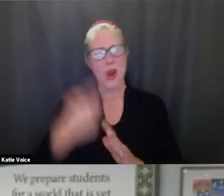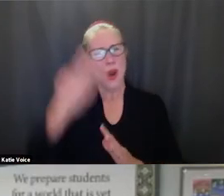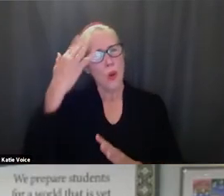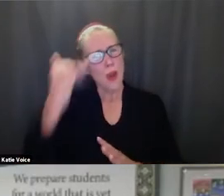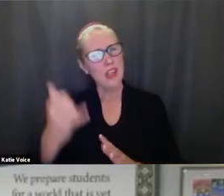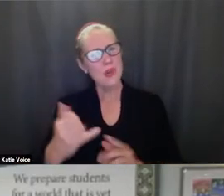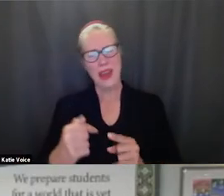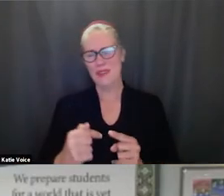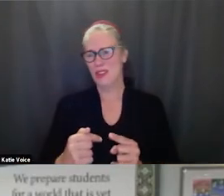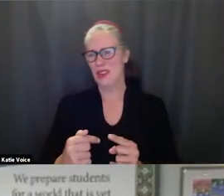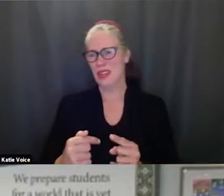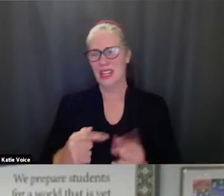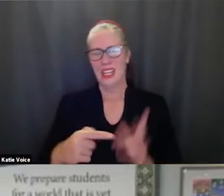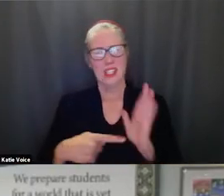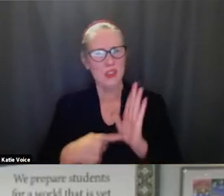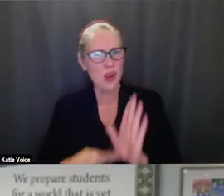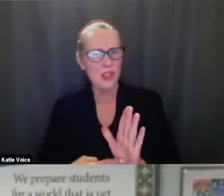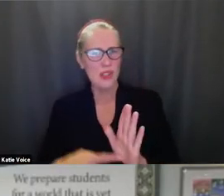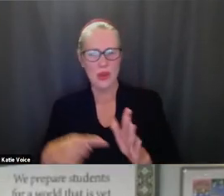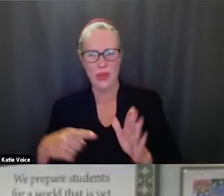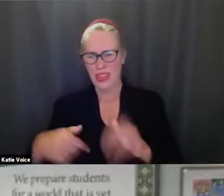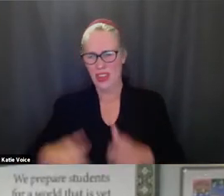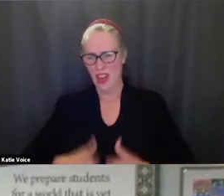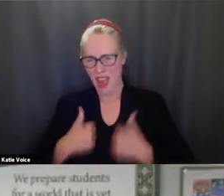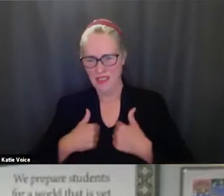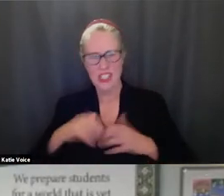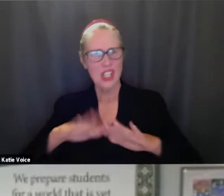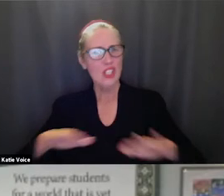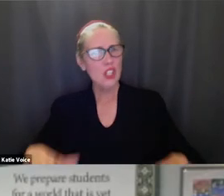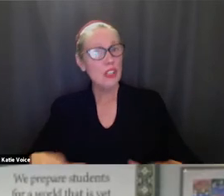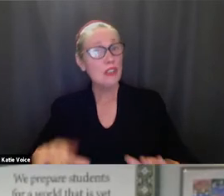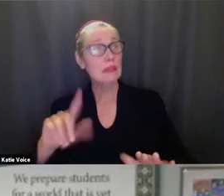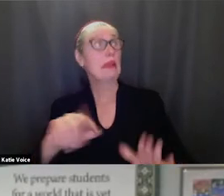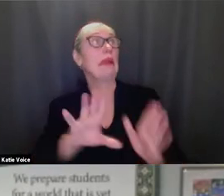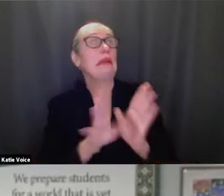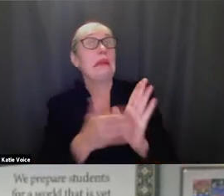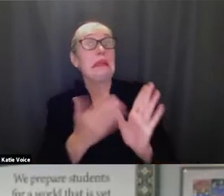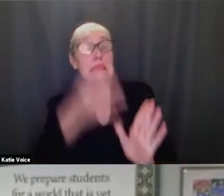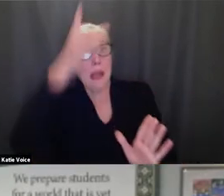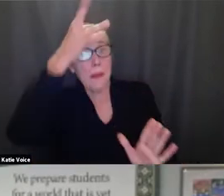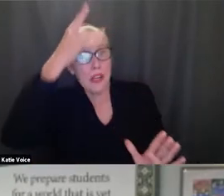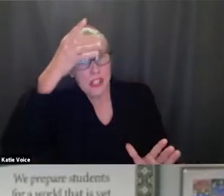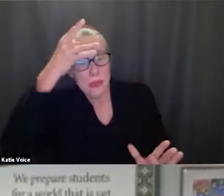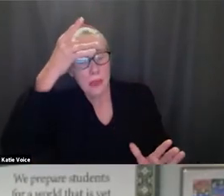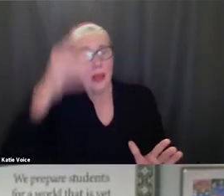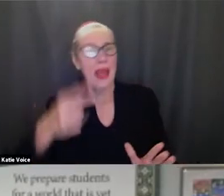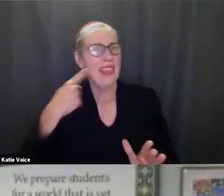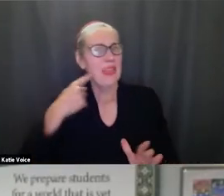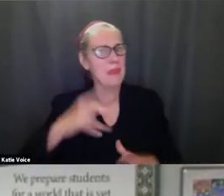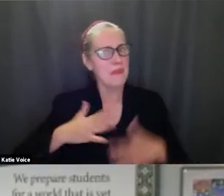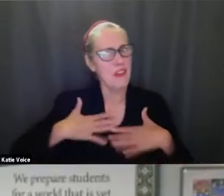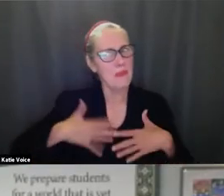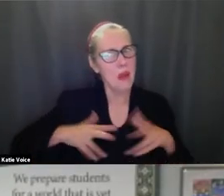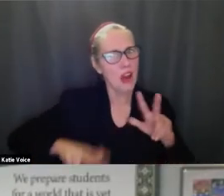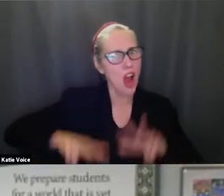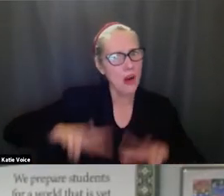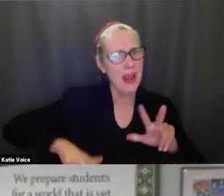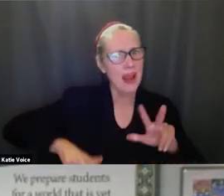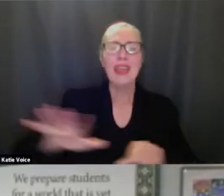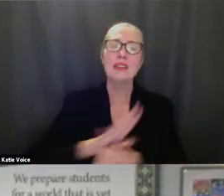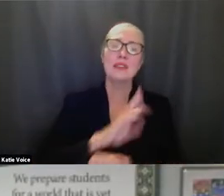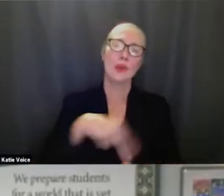lengths to instill in these young children lies children are impressionable of course they may feel awkward in their bodies and that is totally